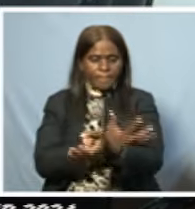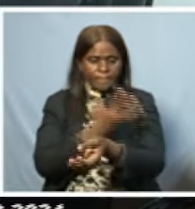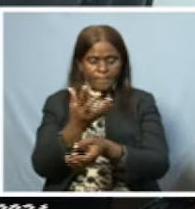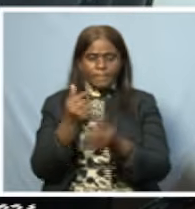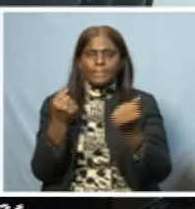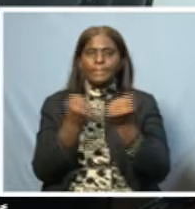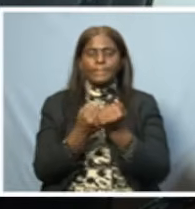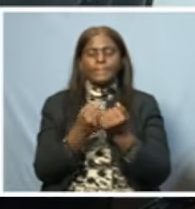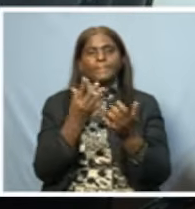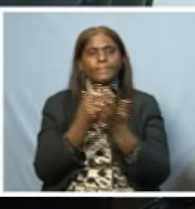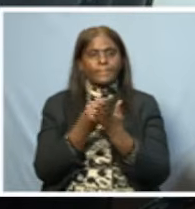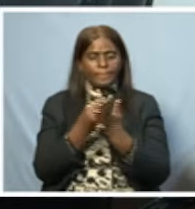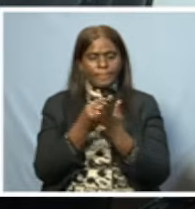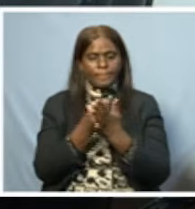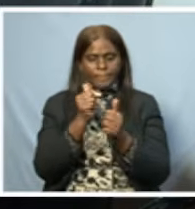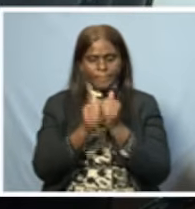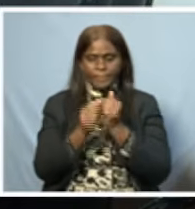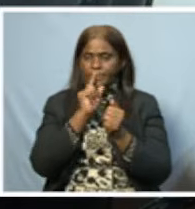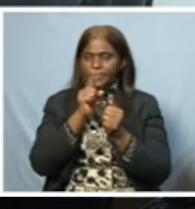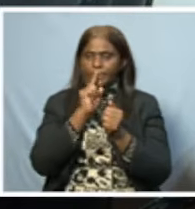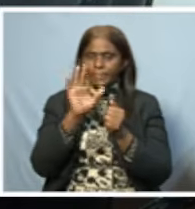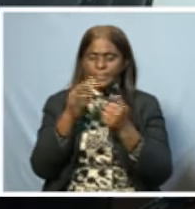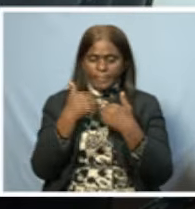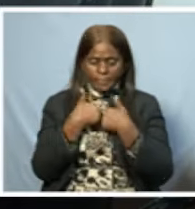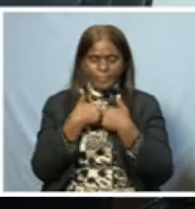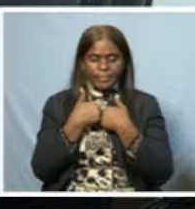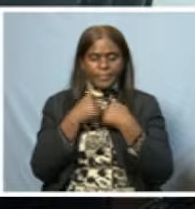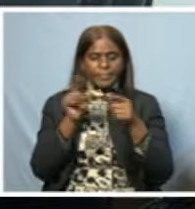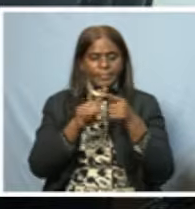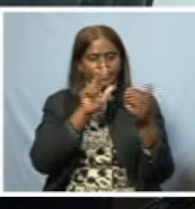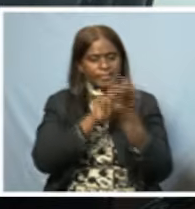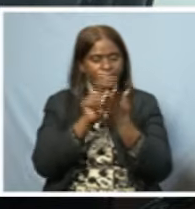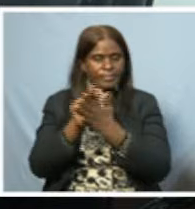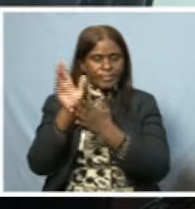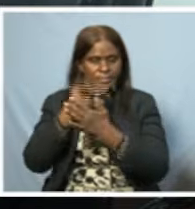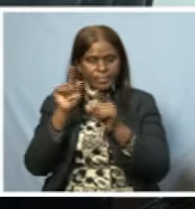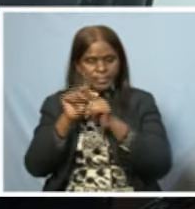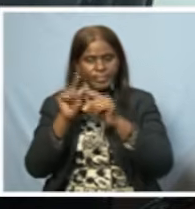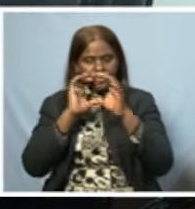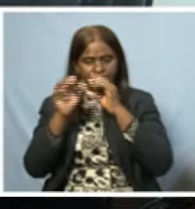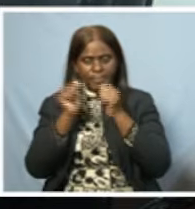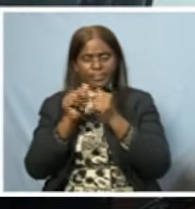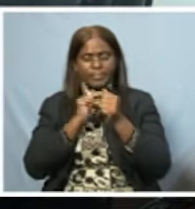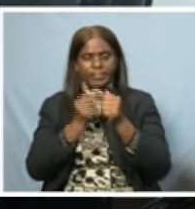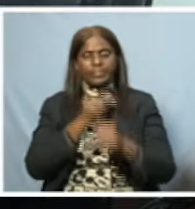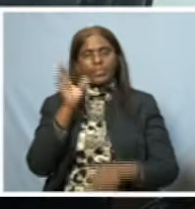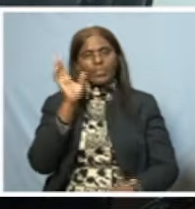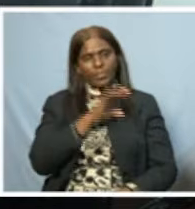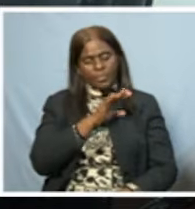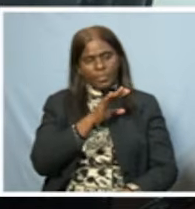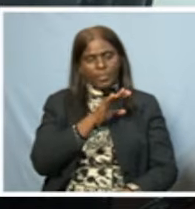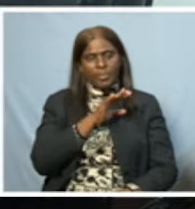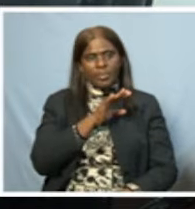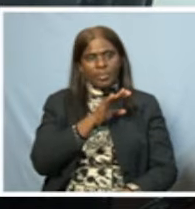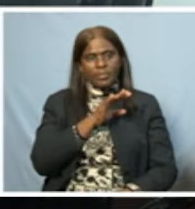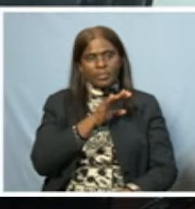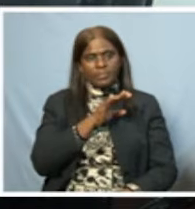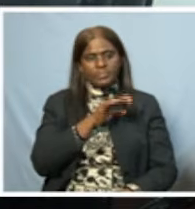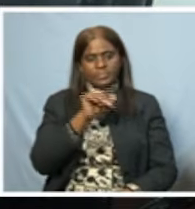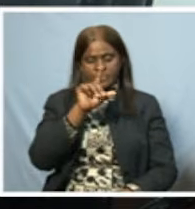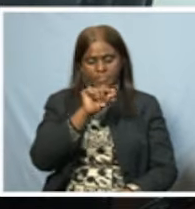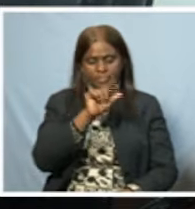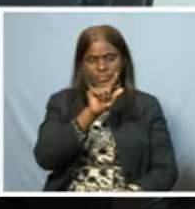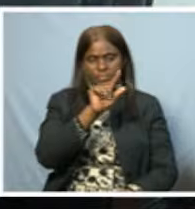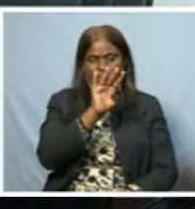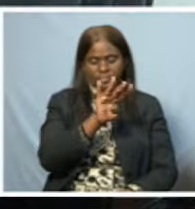needed, and that saving our as well as matters in time, which surrounding procurement. The dumping site, all